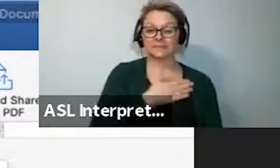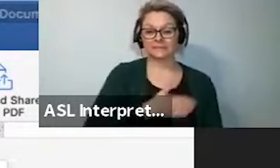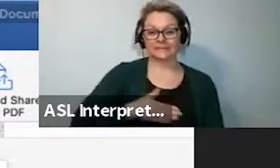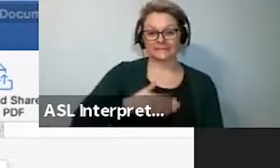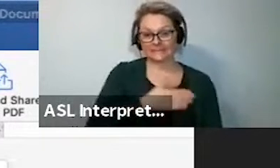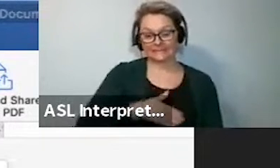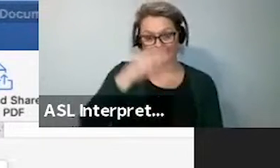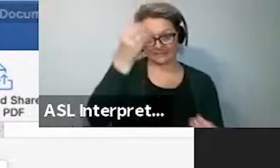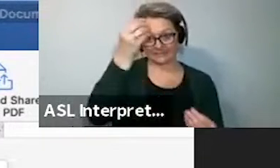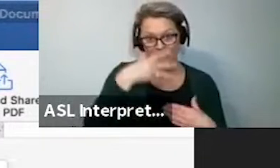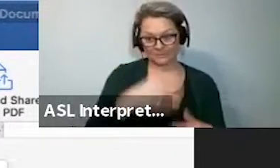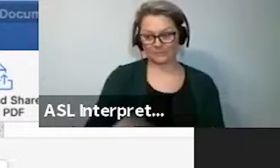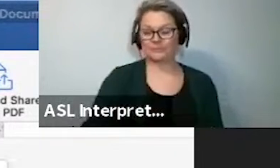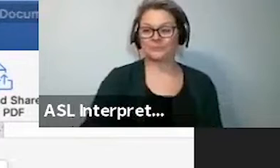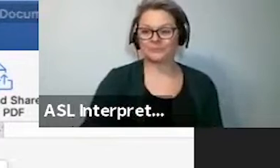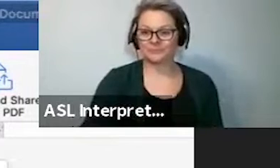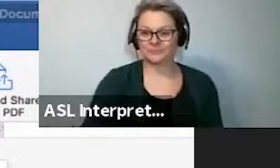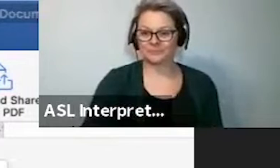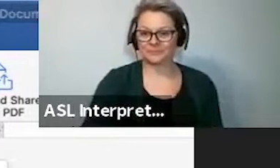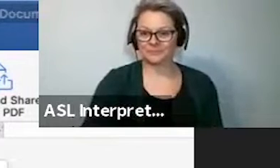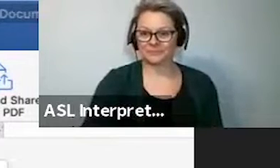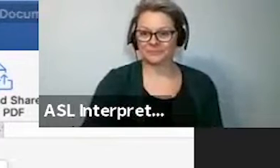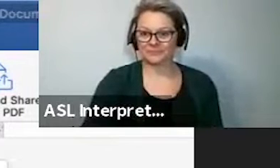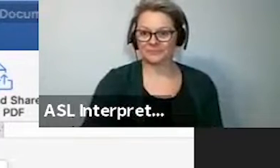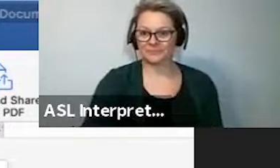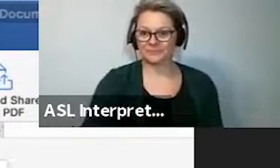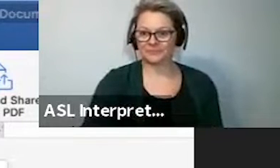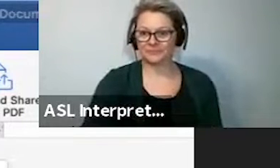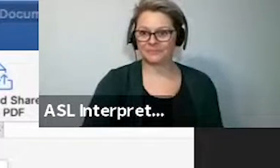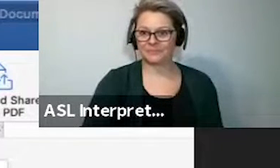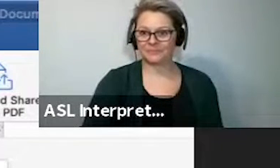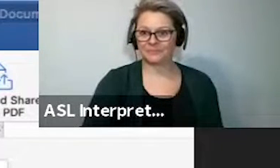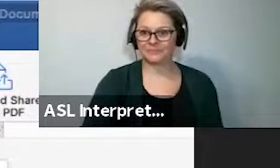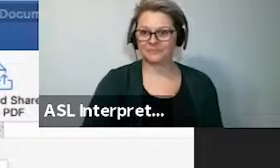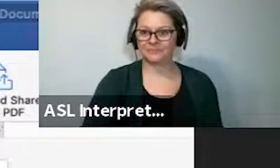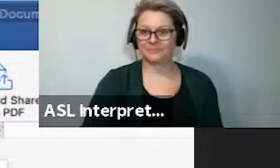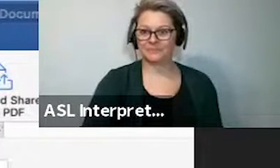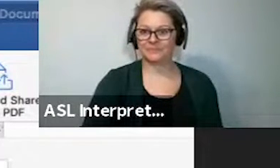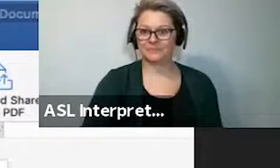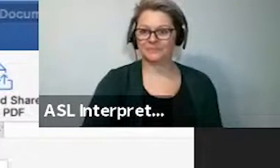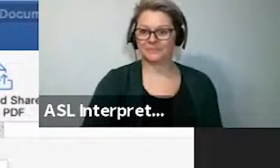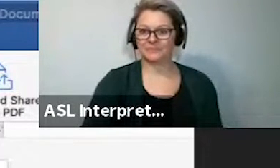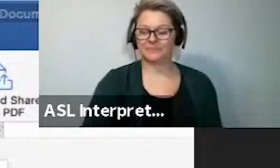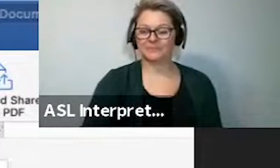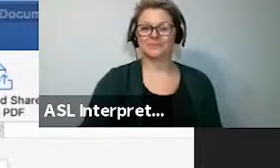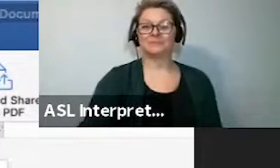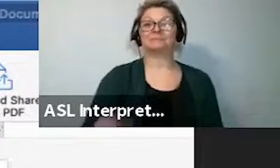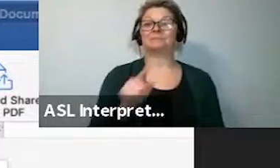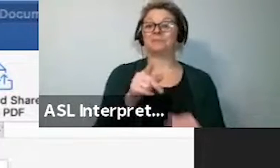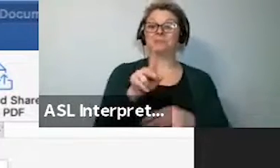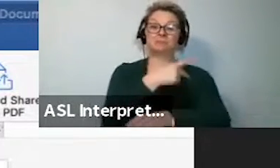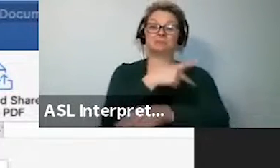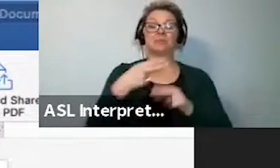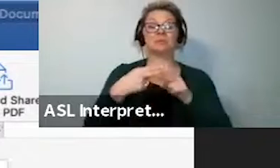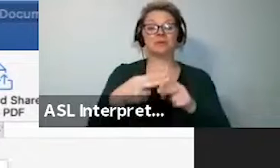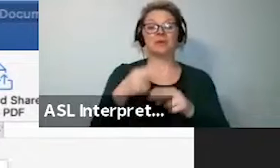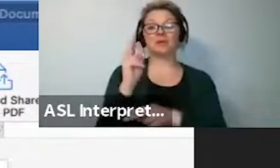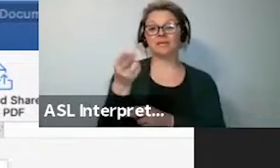please let me, please correct me if I'm wrong, I mean. So this poem is called History Flipping.